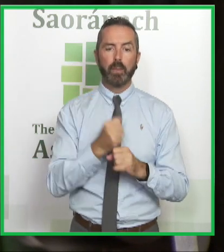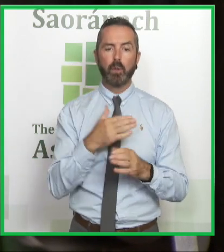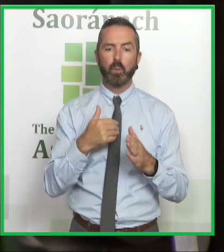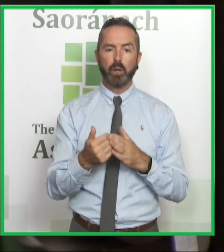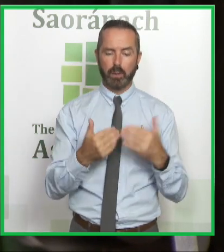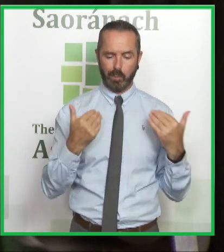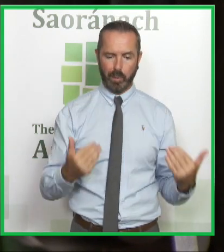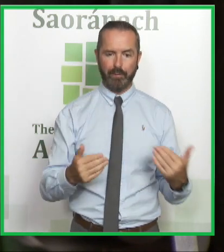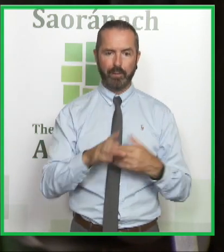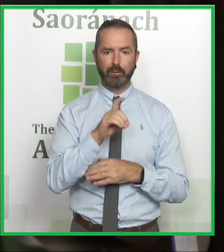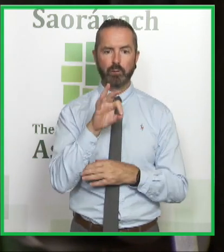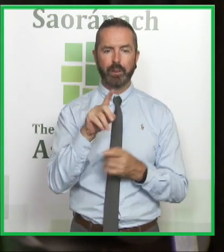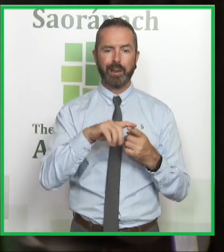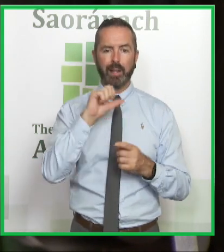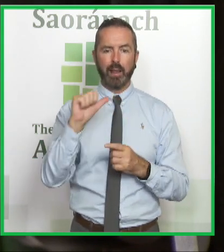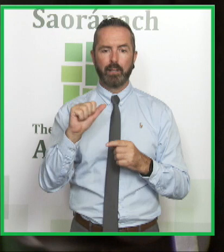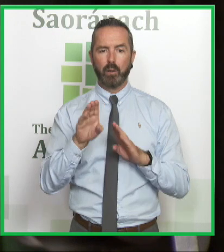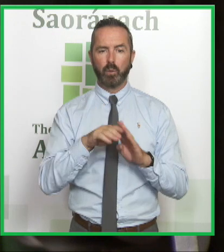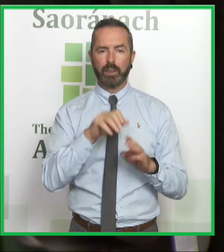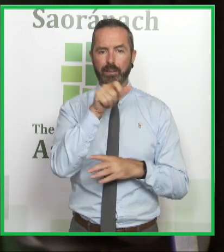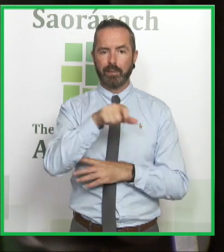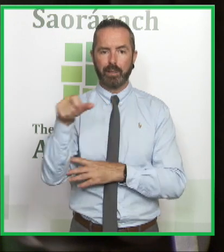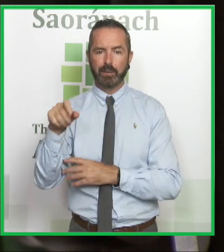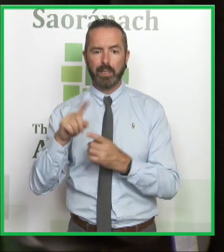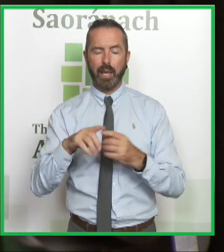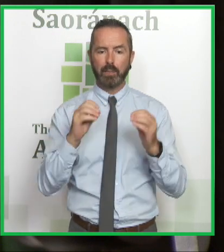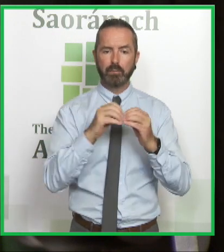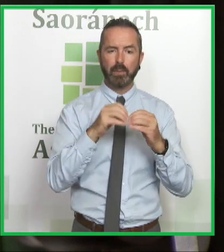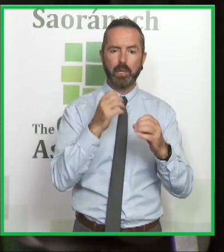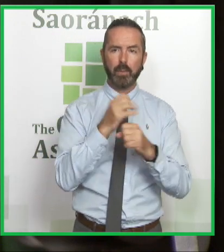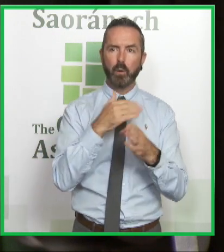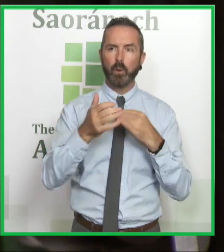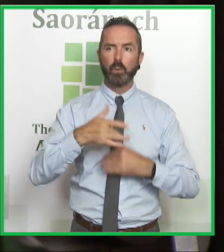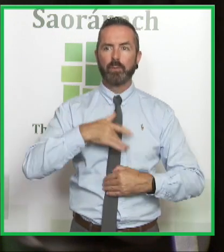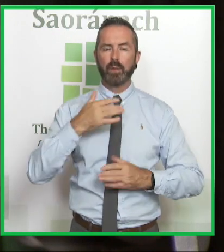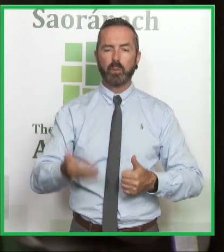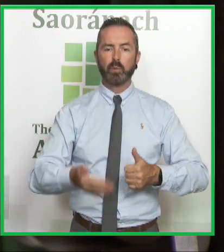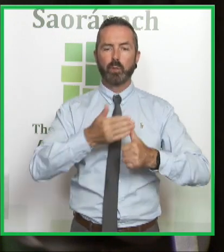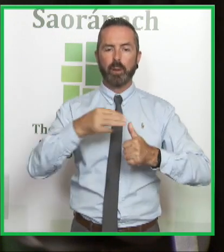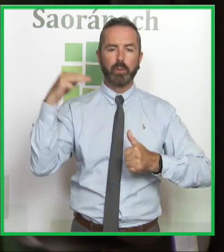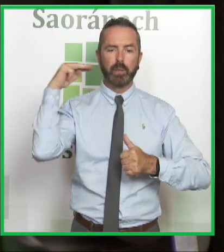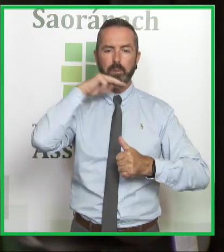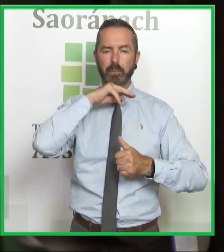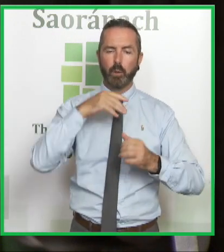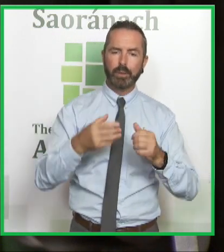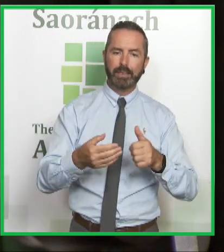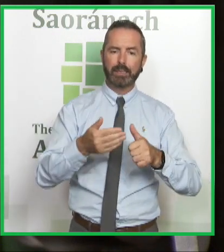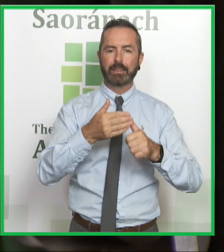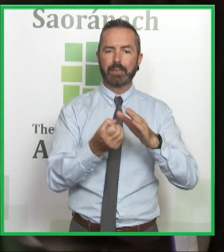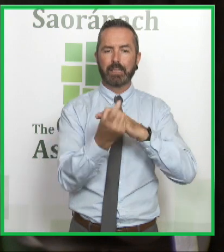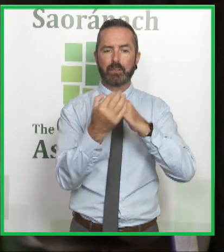and alcohol amongst the clients we work with, and outline what we see as the primary issues for the Assembly to